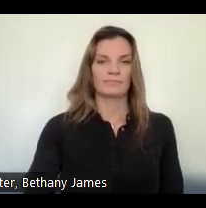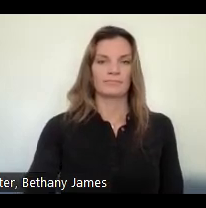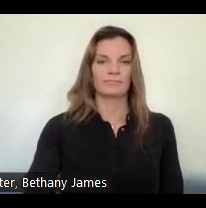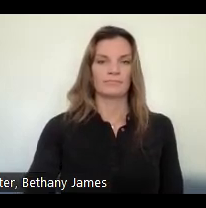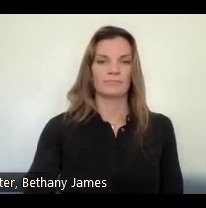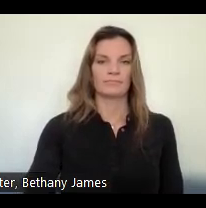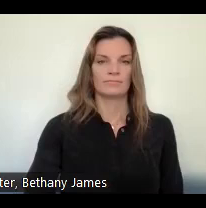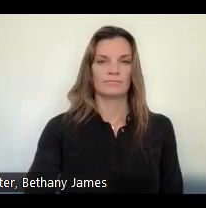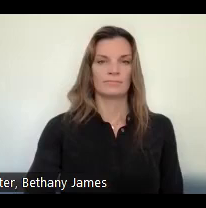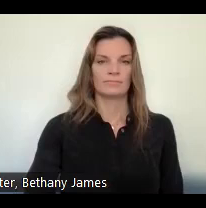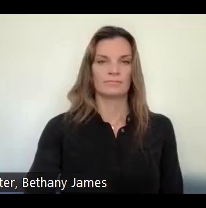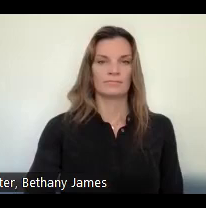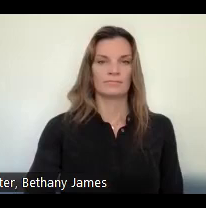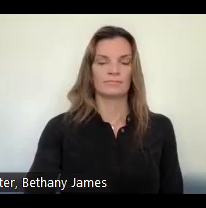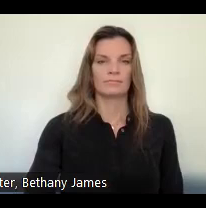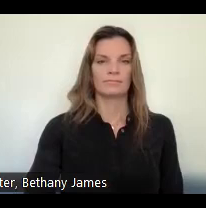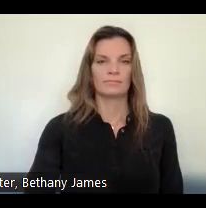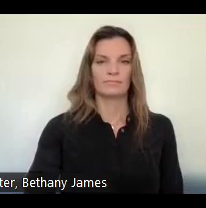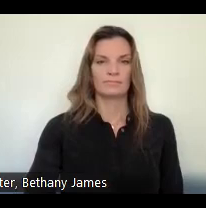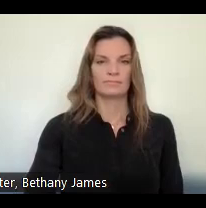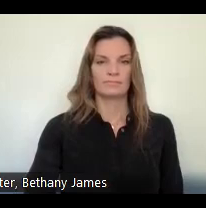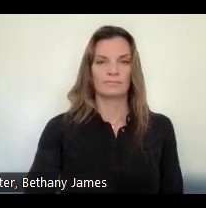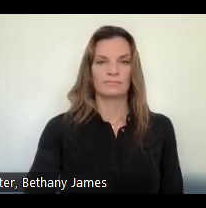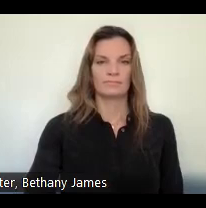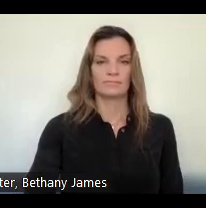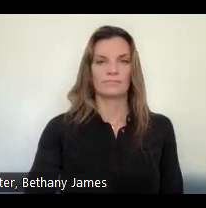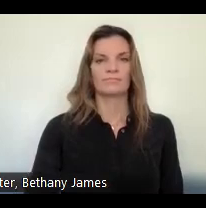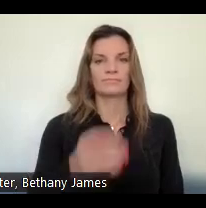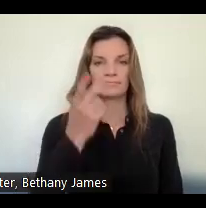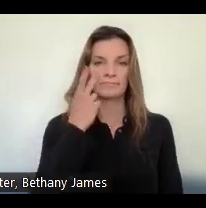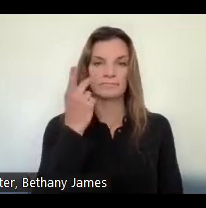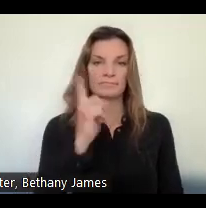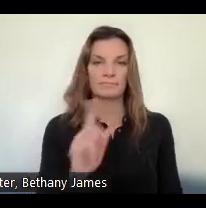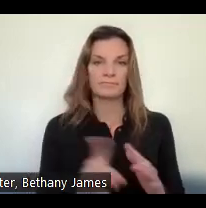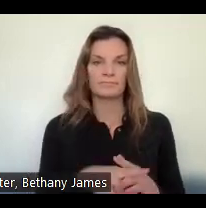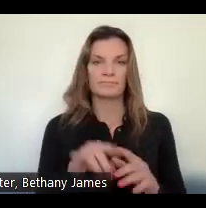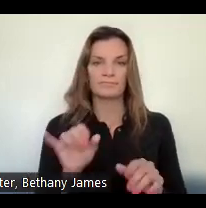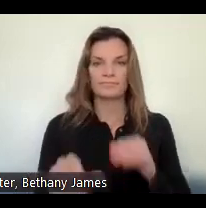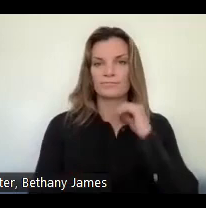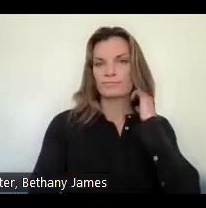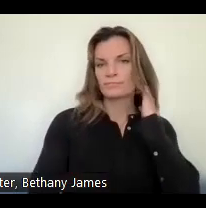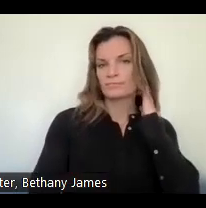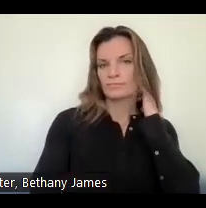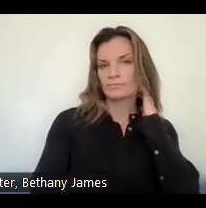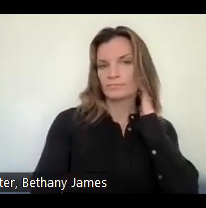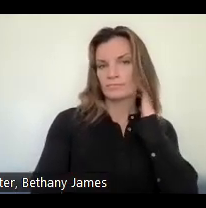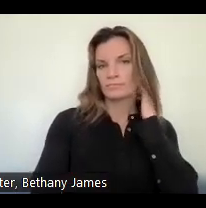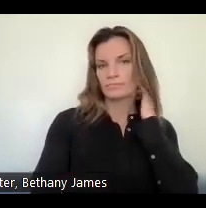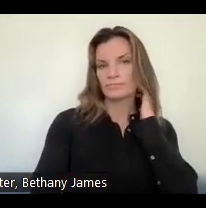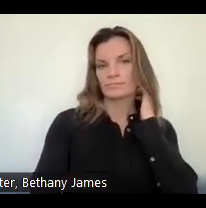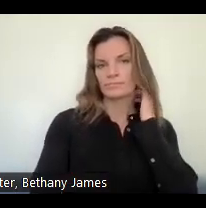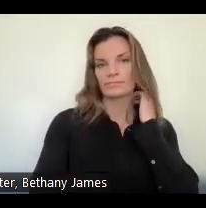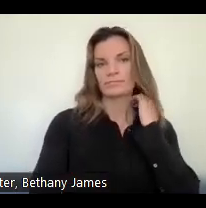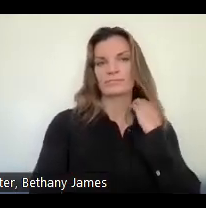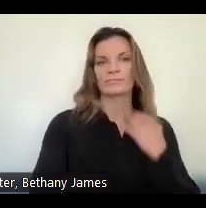All righty, I do not see, looks like something just popped up. So someone says, what is being done to encourage